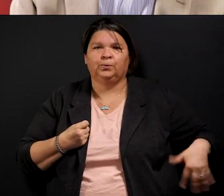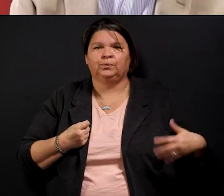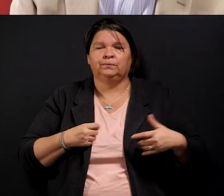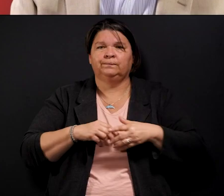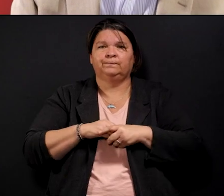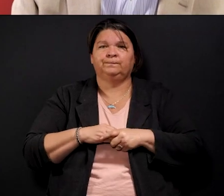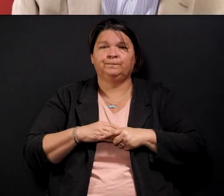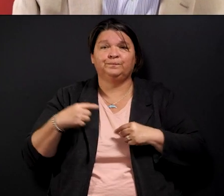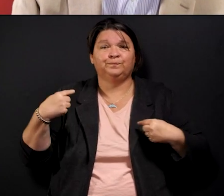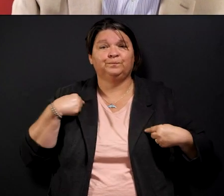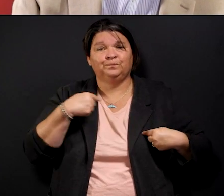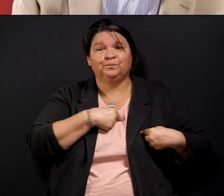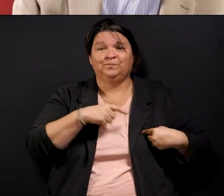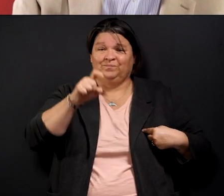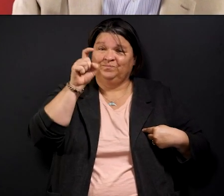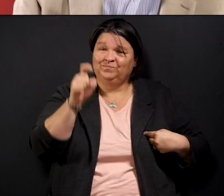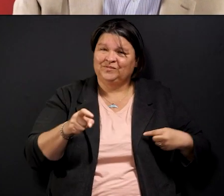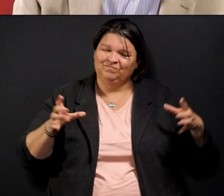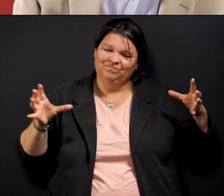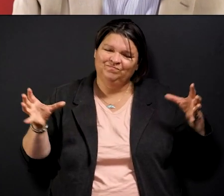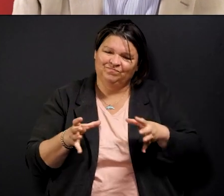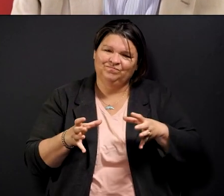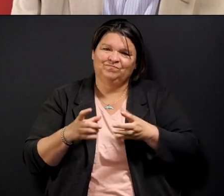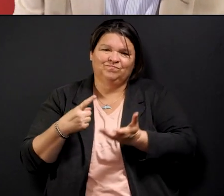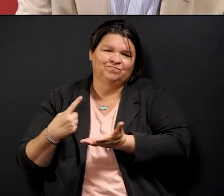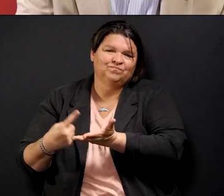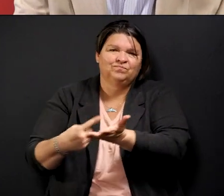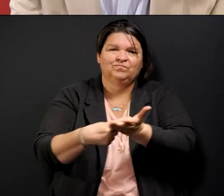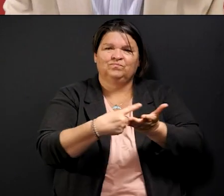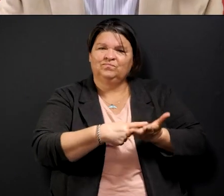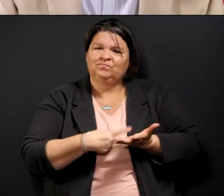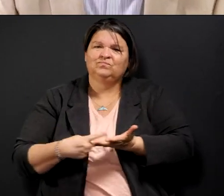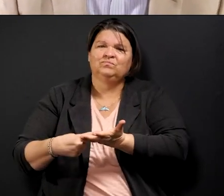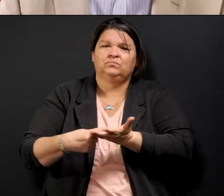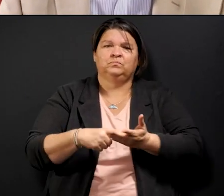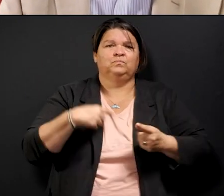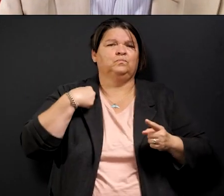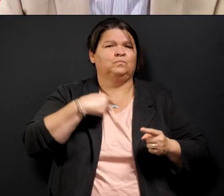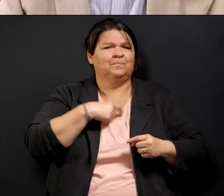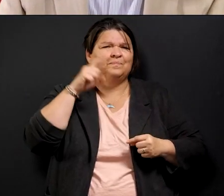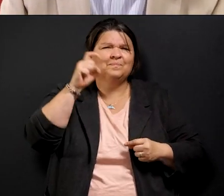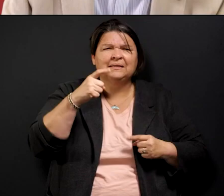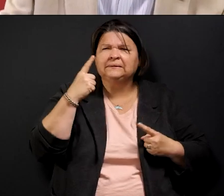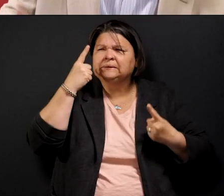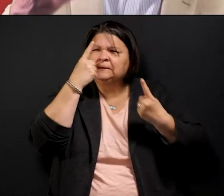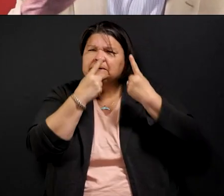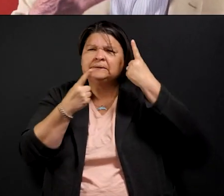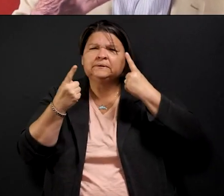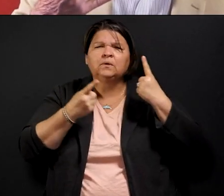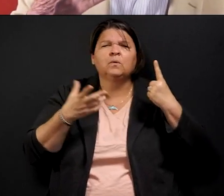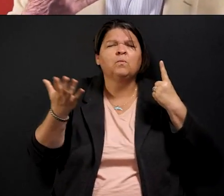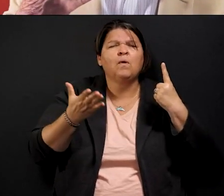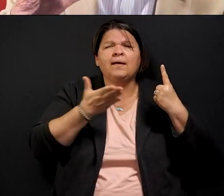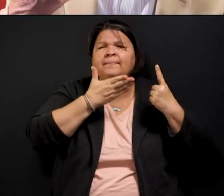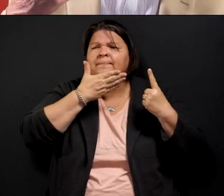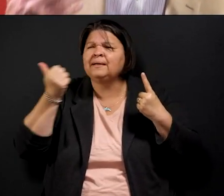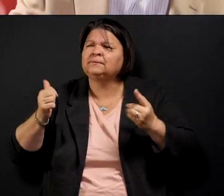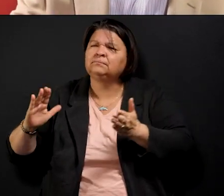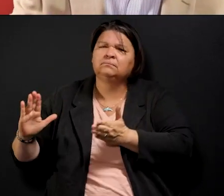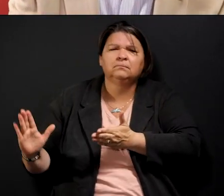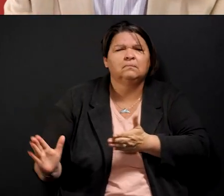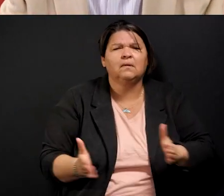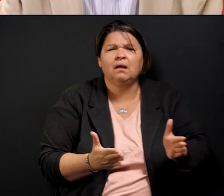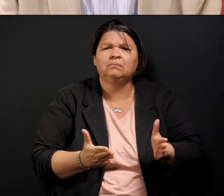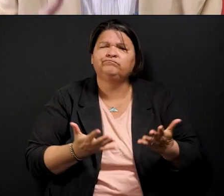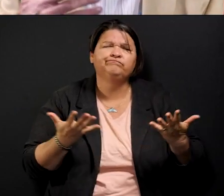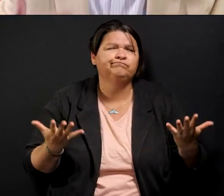power and experience to get it together. We are, as we have received all along, received a